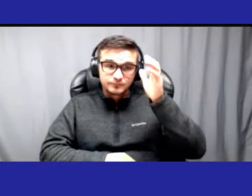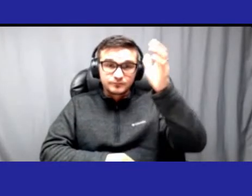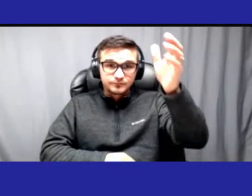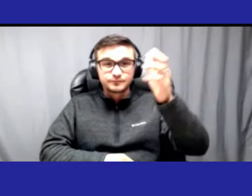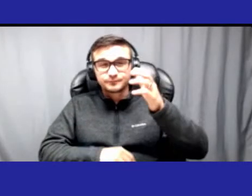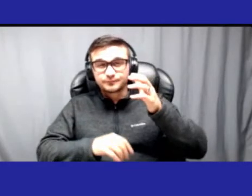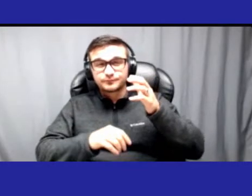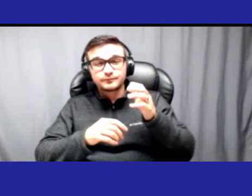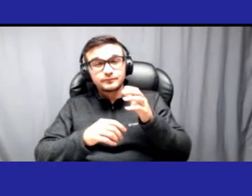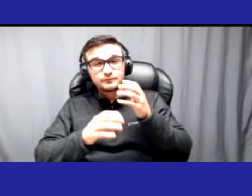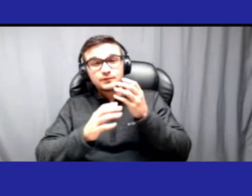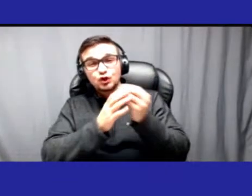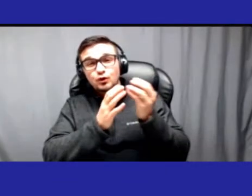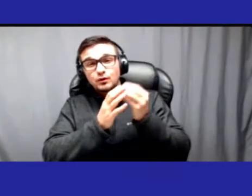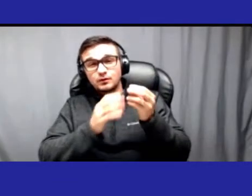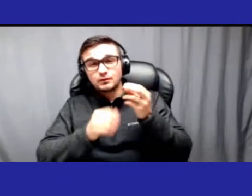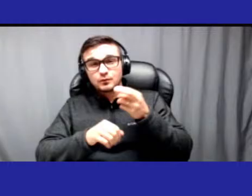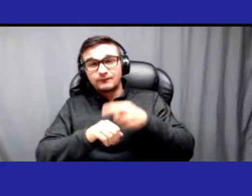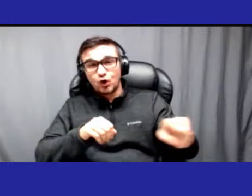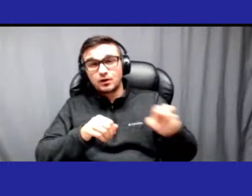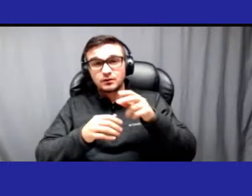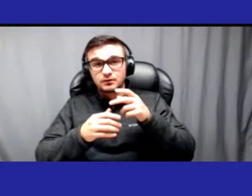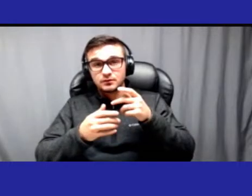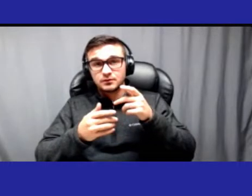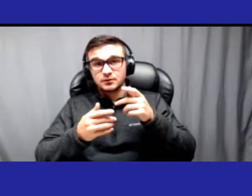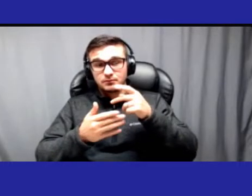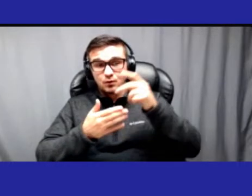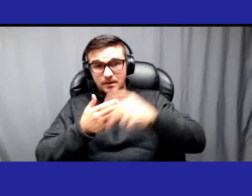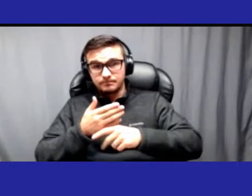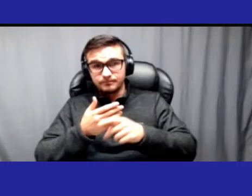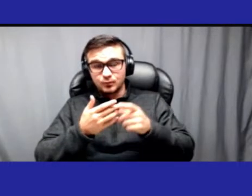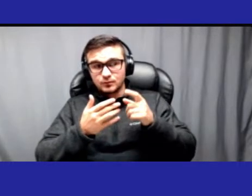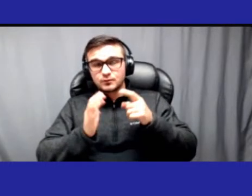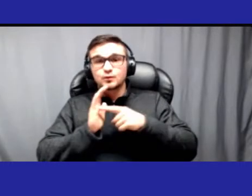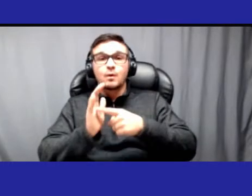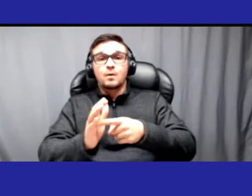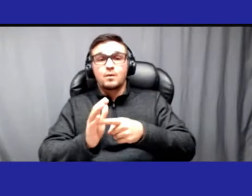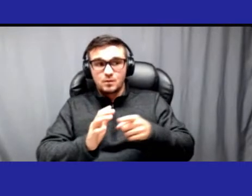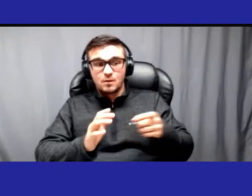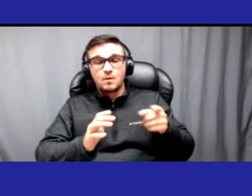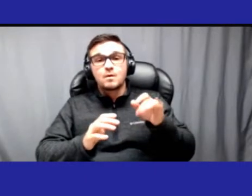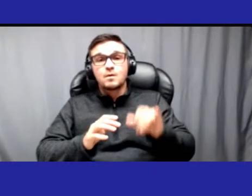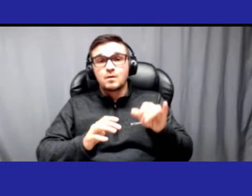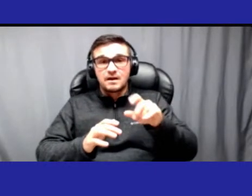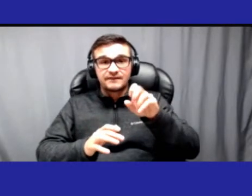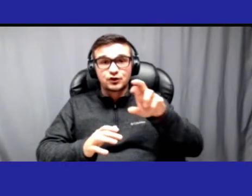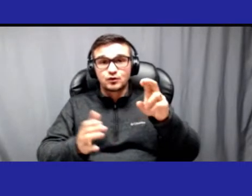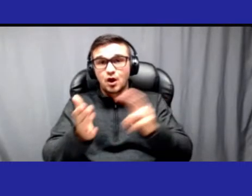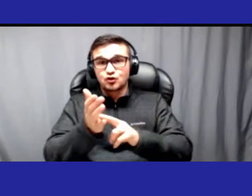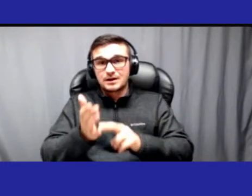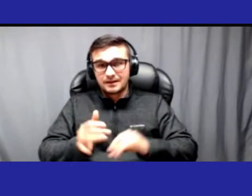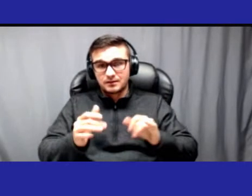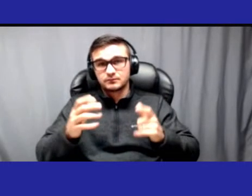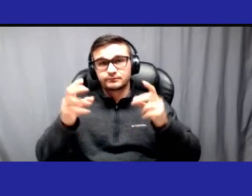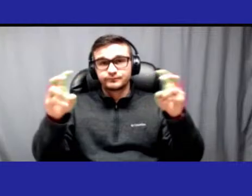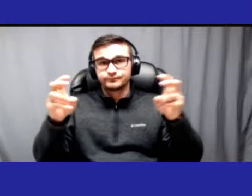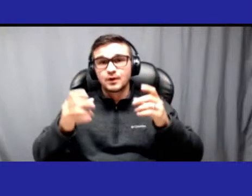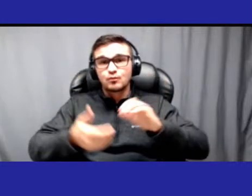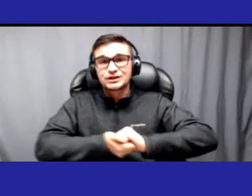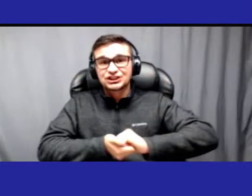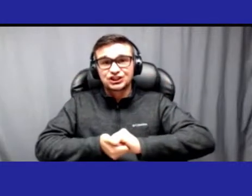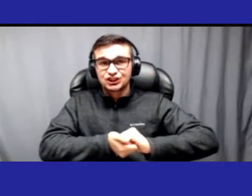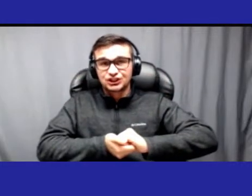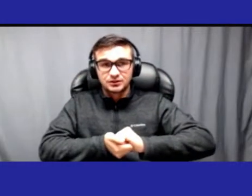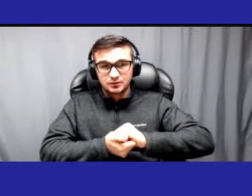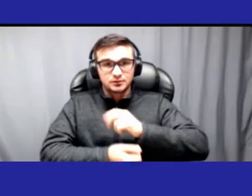actual patient demand for those exams. The vendor contract is a bridge for New York City Health and Hospitals Enterprise Radiology to